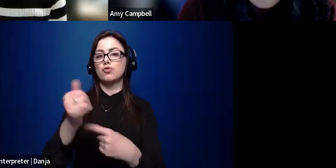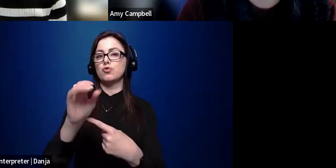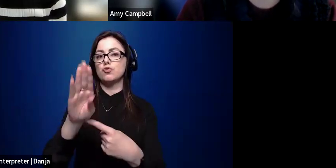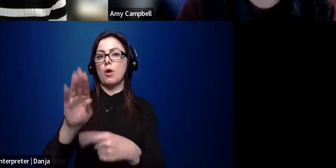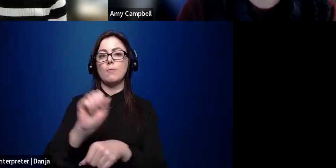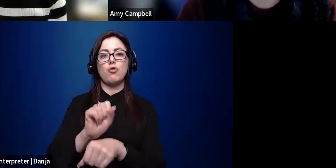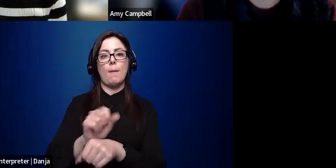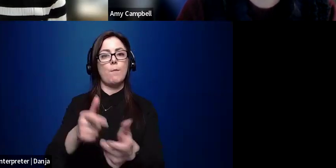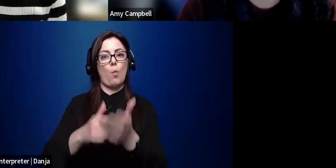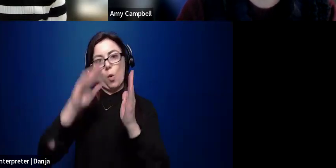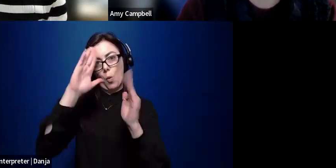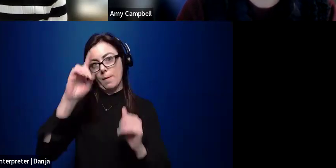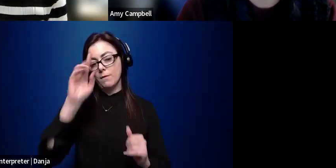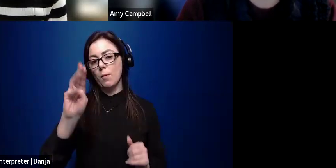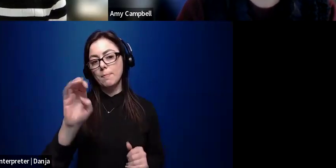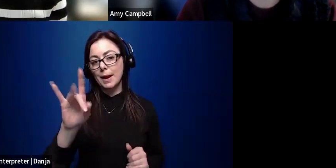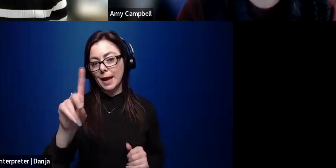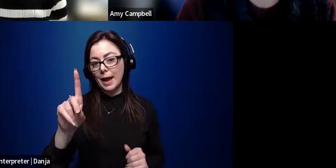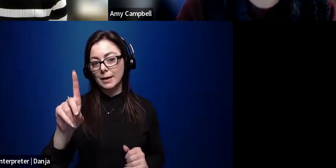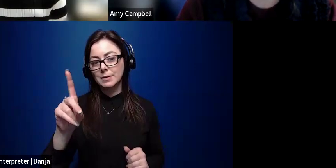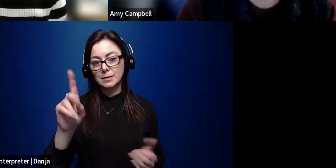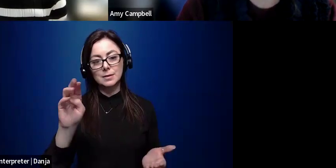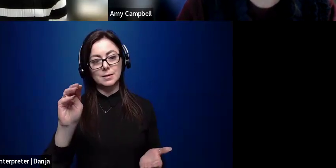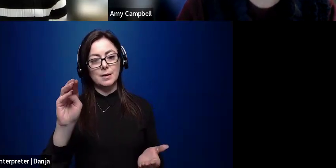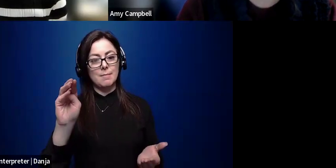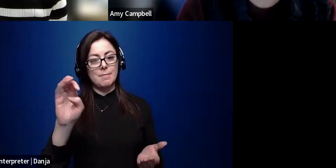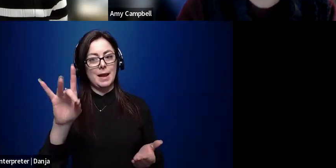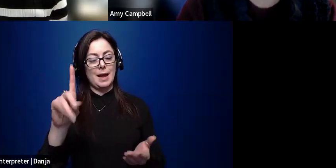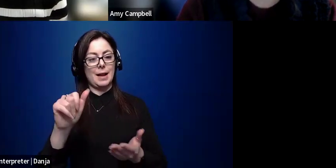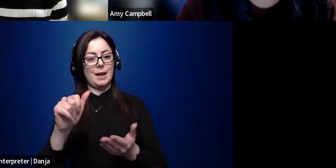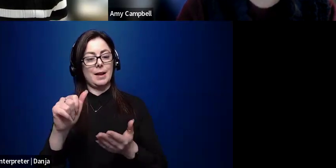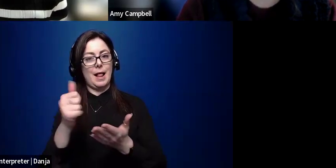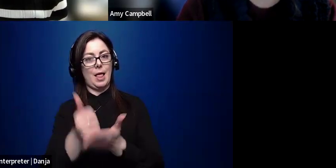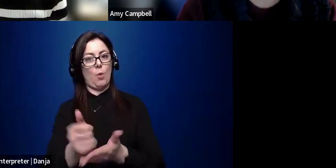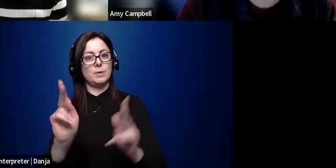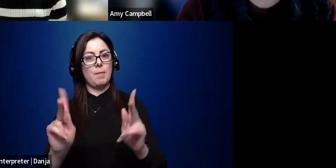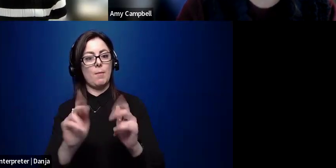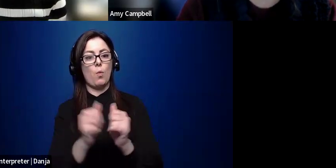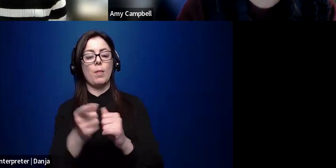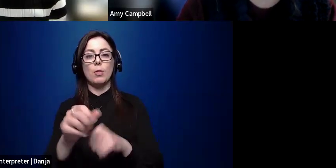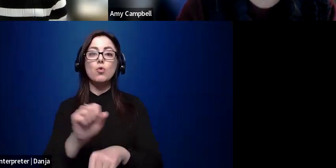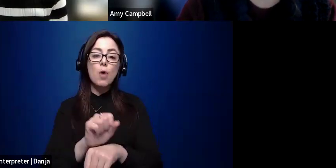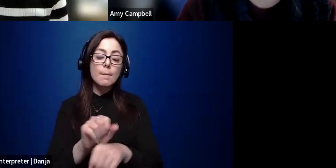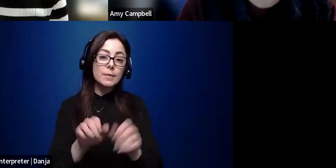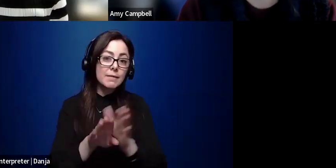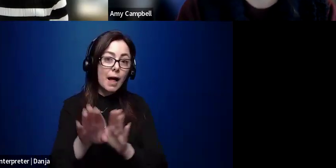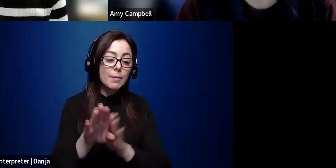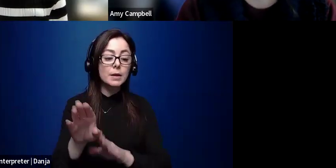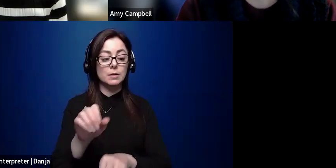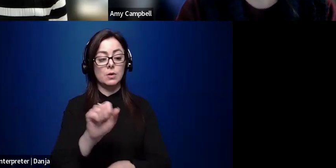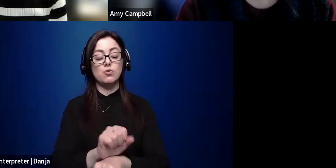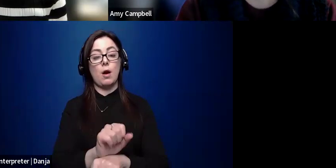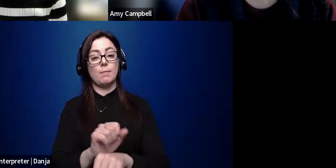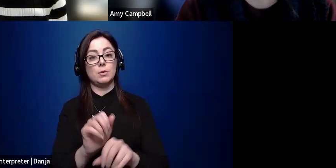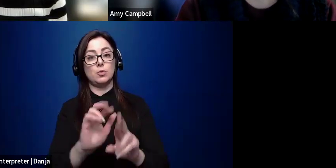coverage. Medicaid helps people with job development and job training,